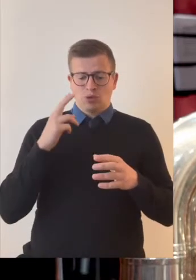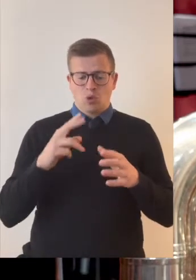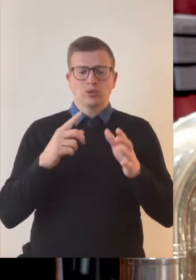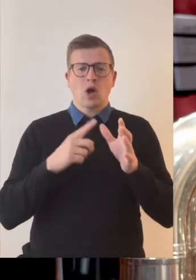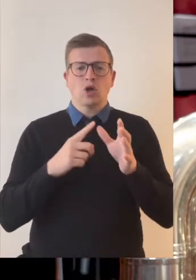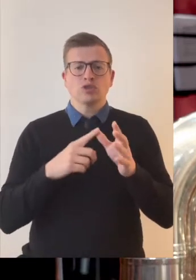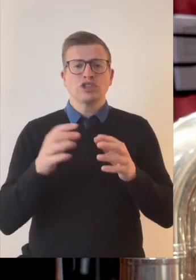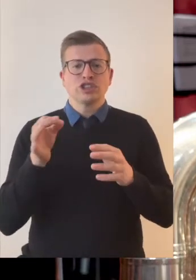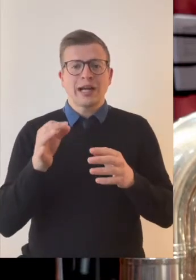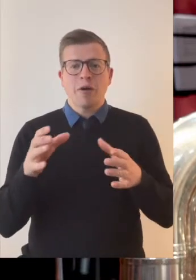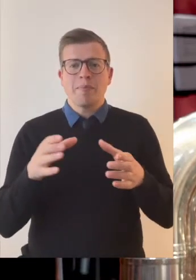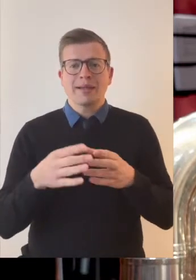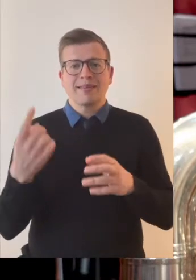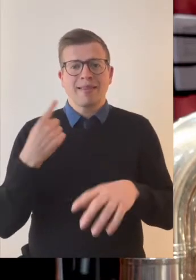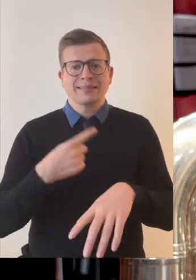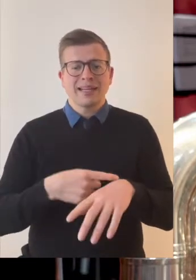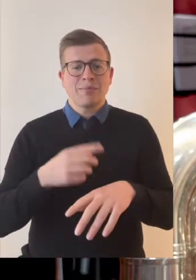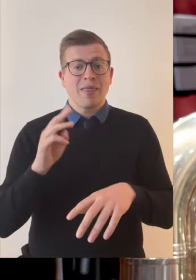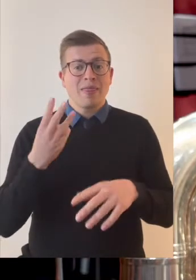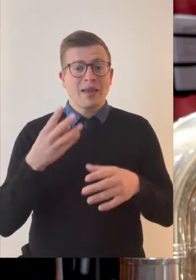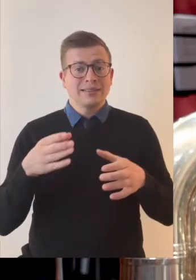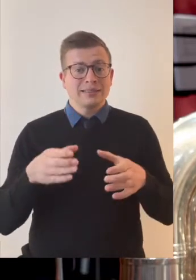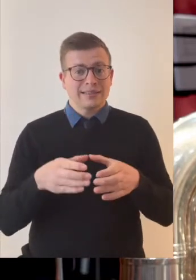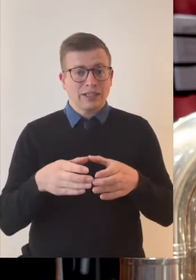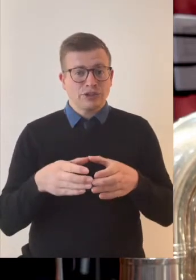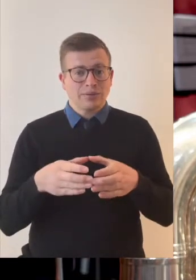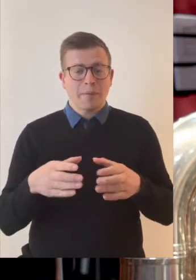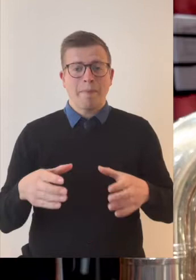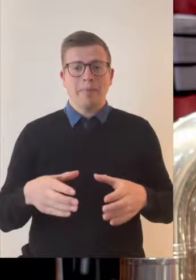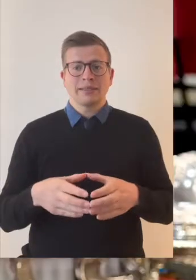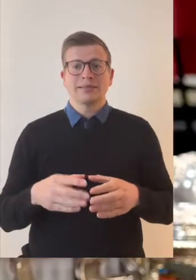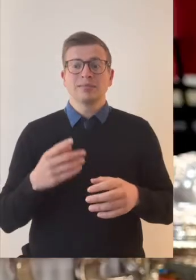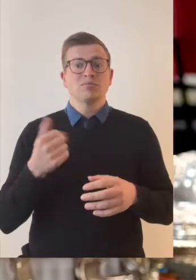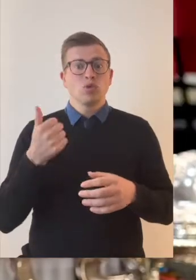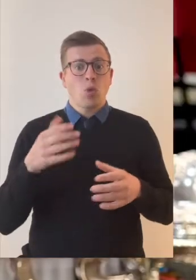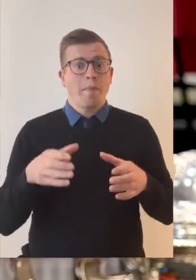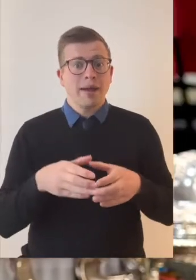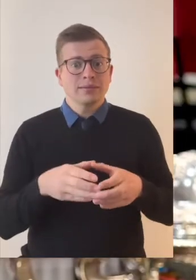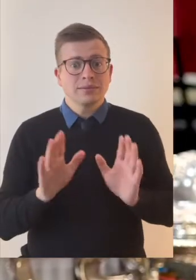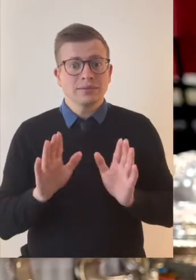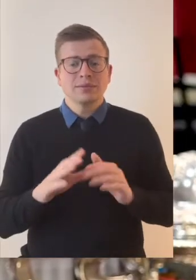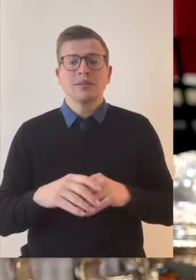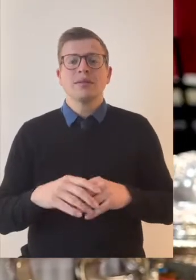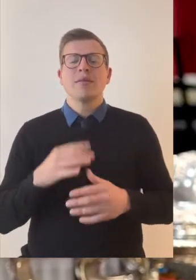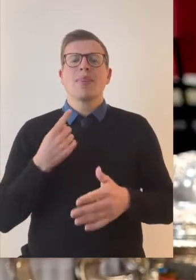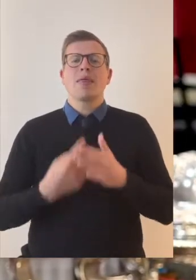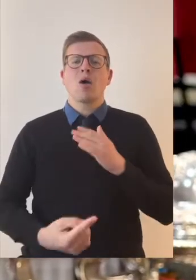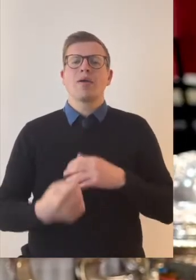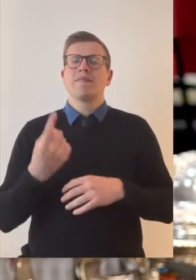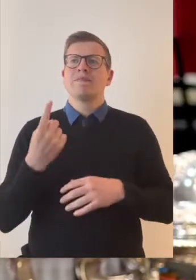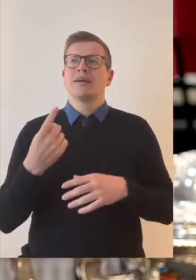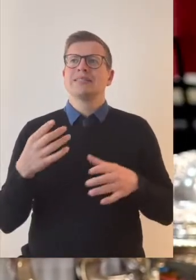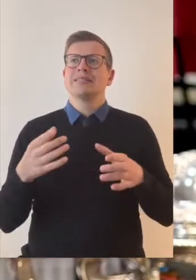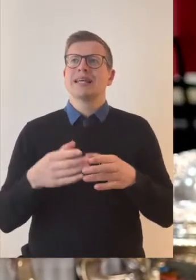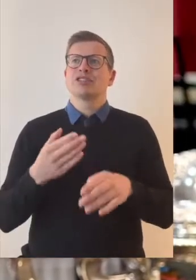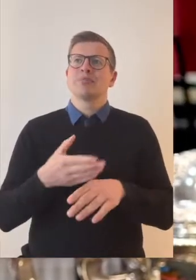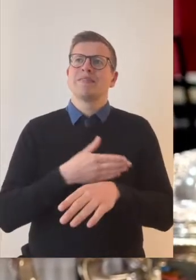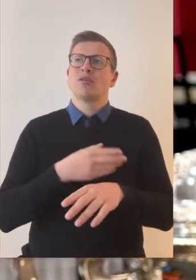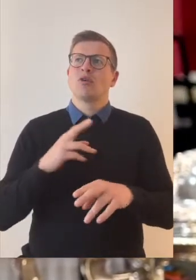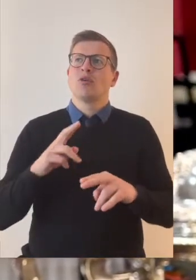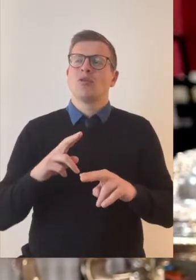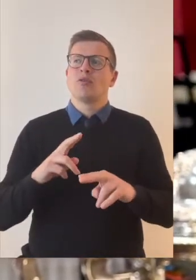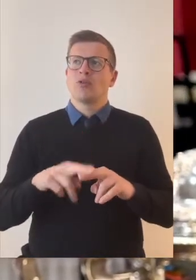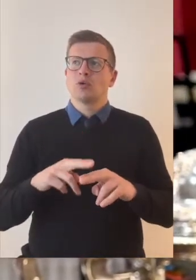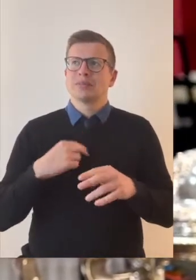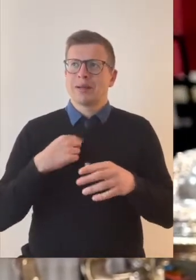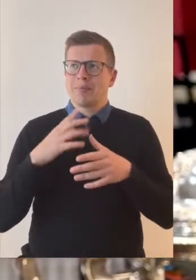My band was Aldridge Town Band at the time. They were a third section band. They were a very good band. The only first section band I played before